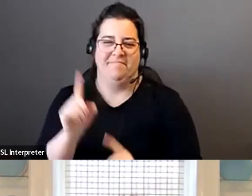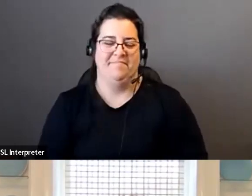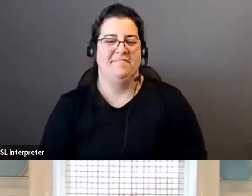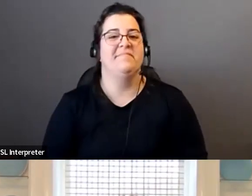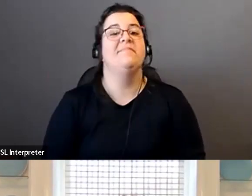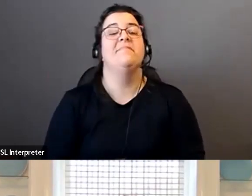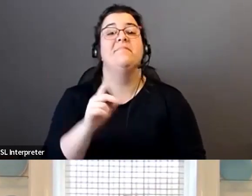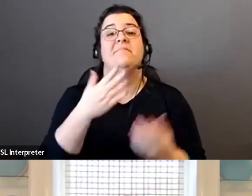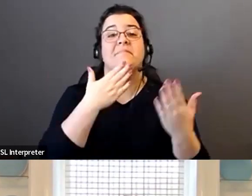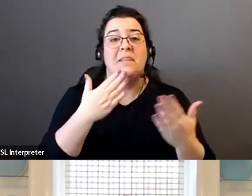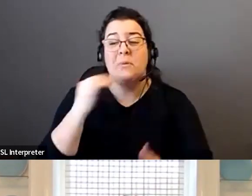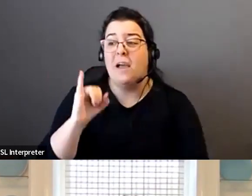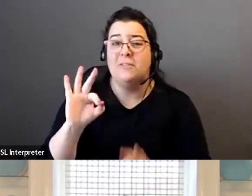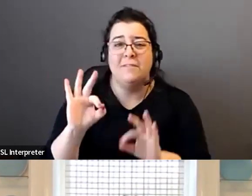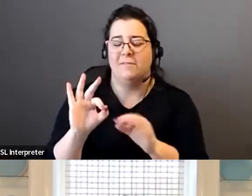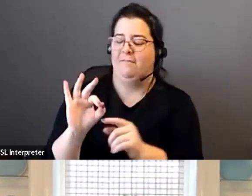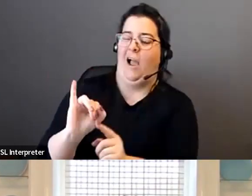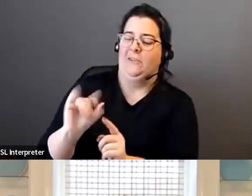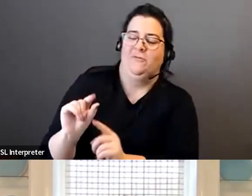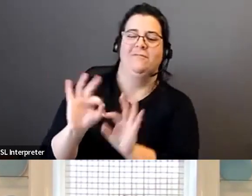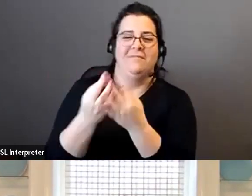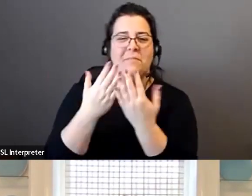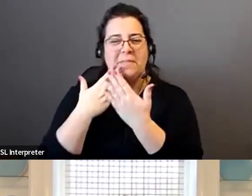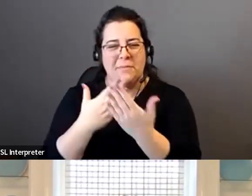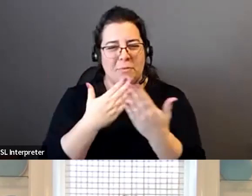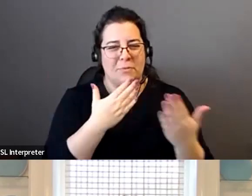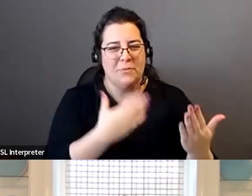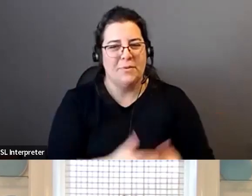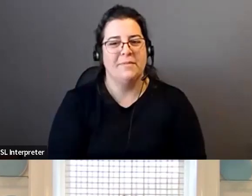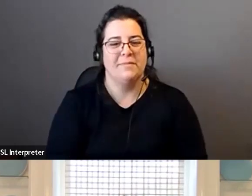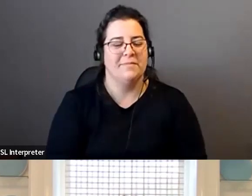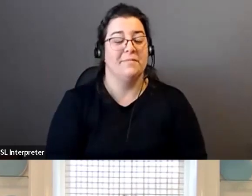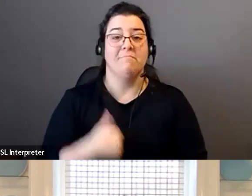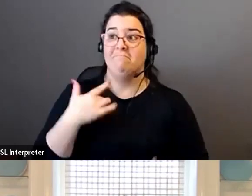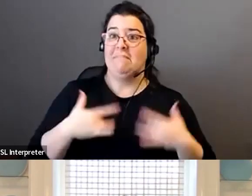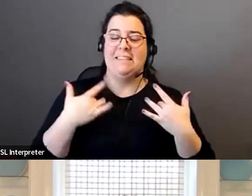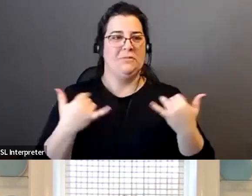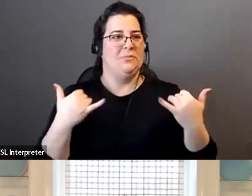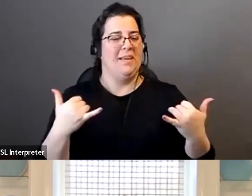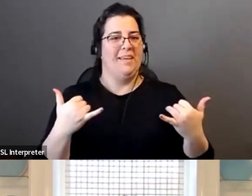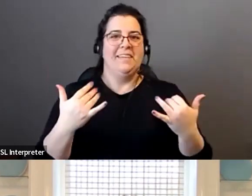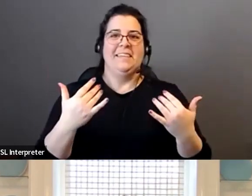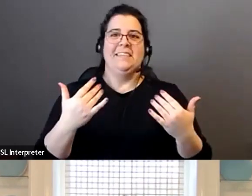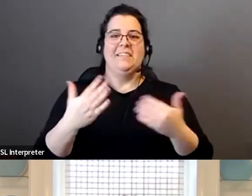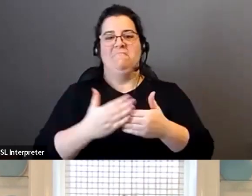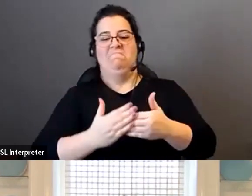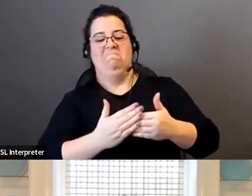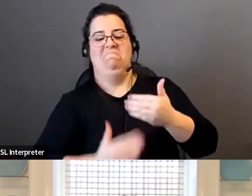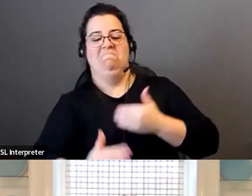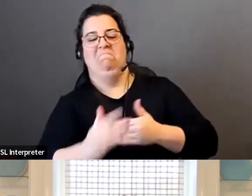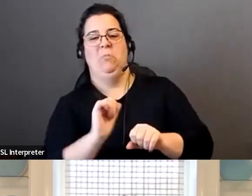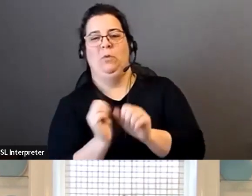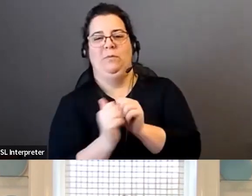much. Thank you so much. I'm very excited to continue the journey. And when we work together, we win